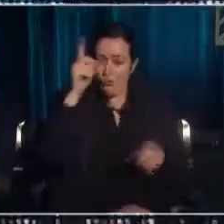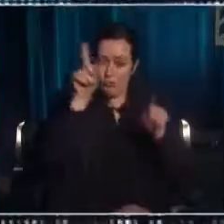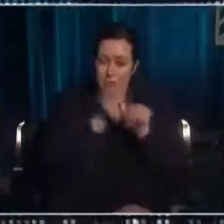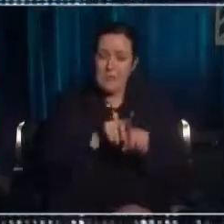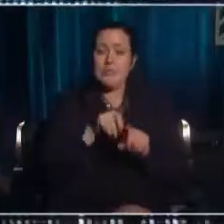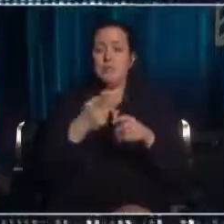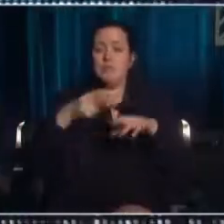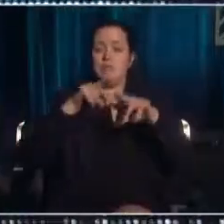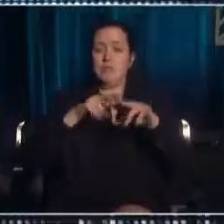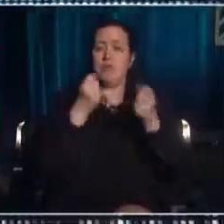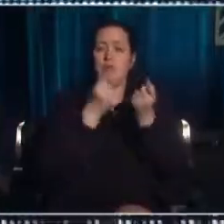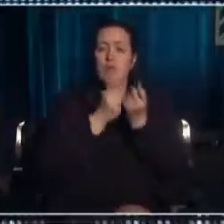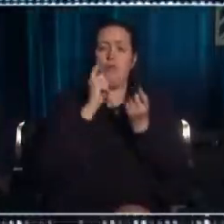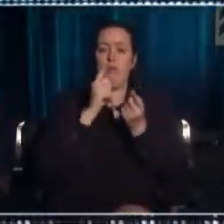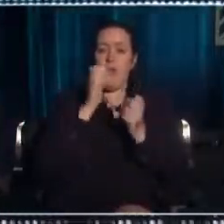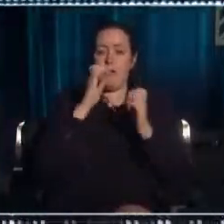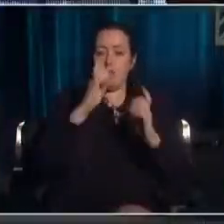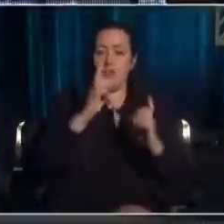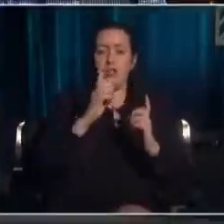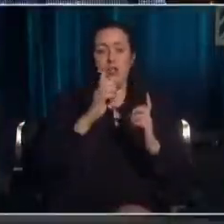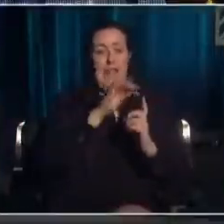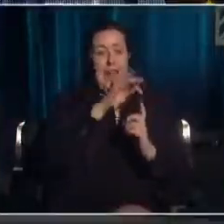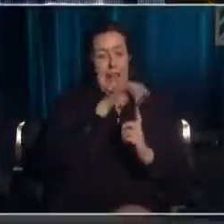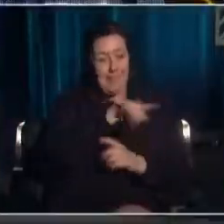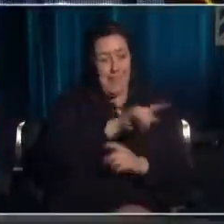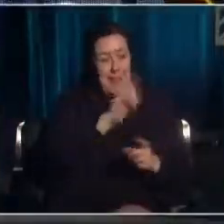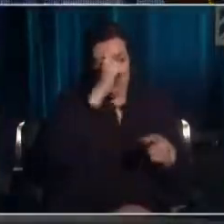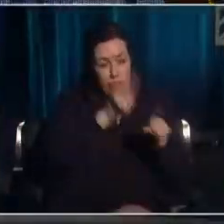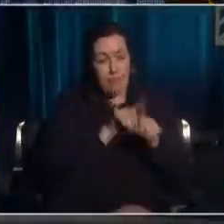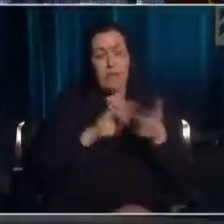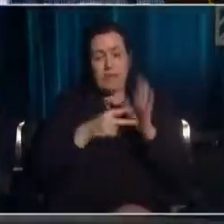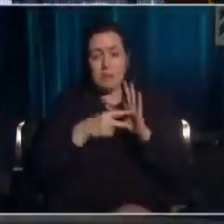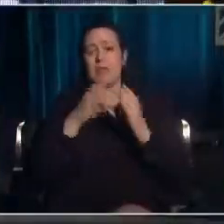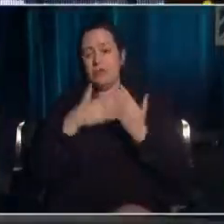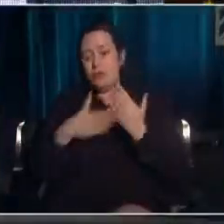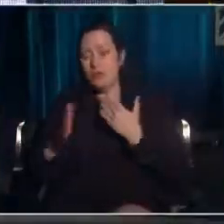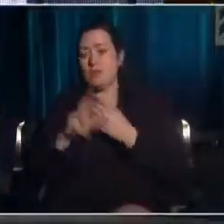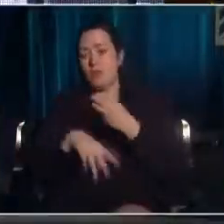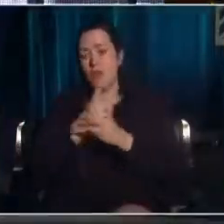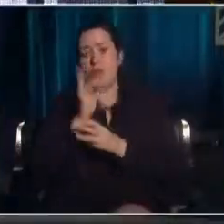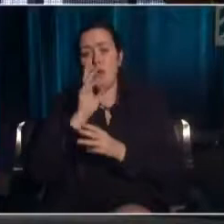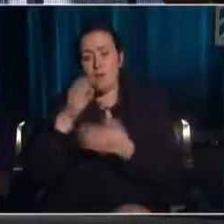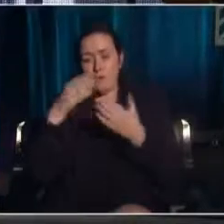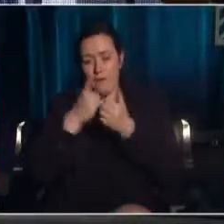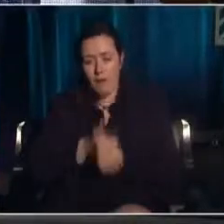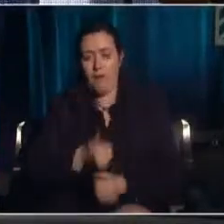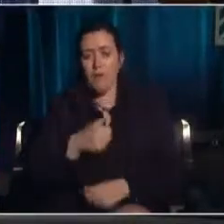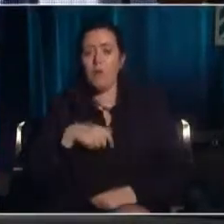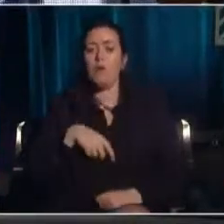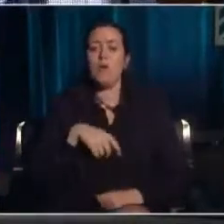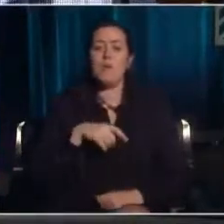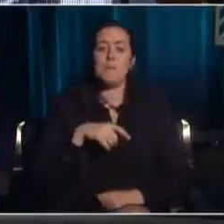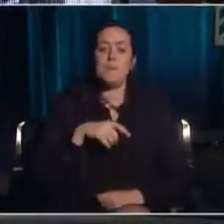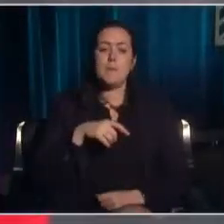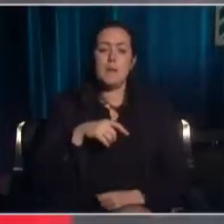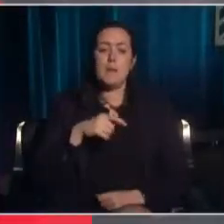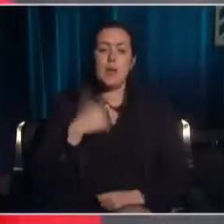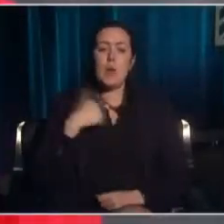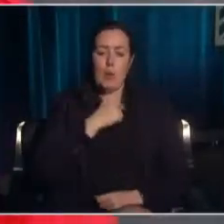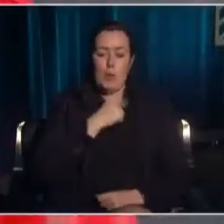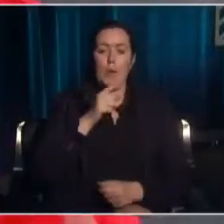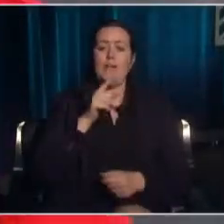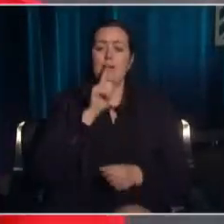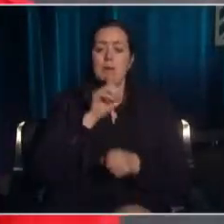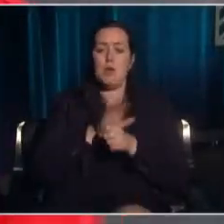for Education, the rest of the world will follow. Norway has committed $250 million for next year.